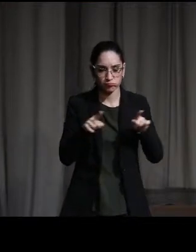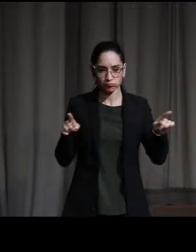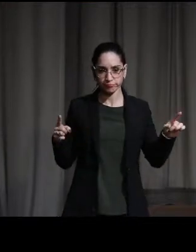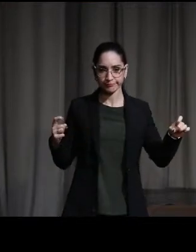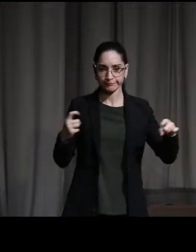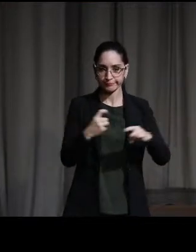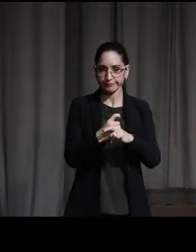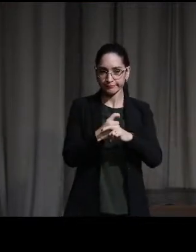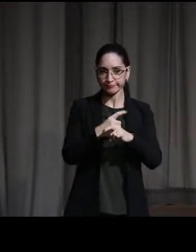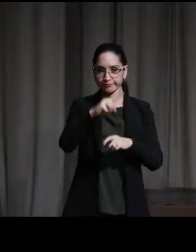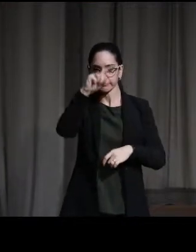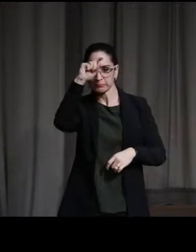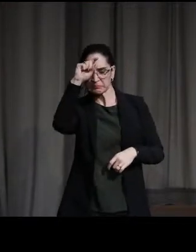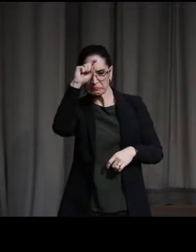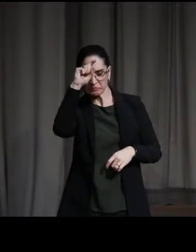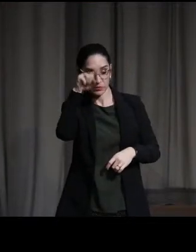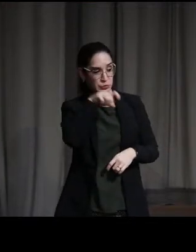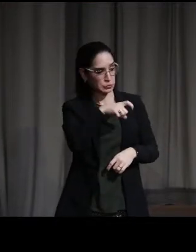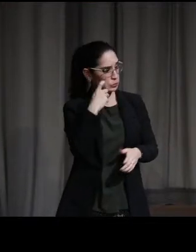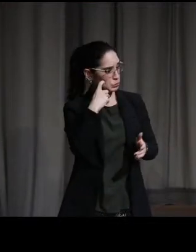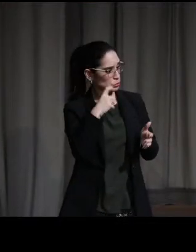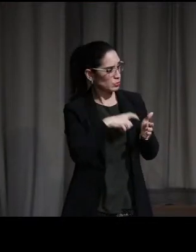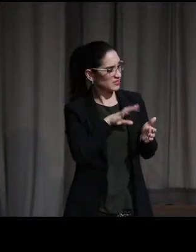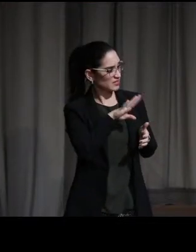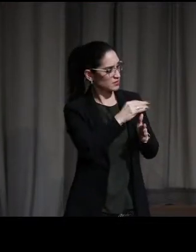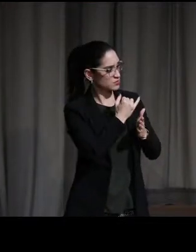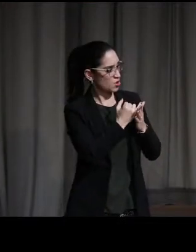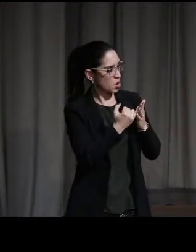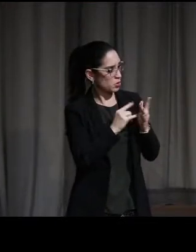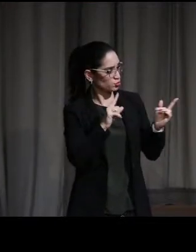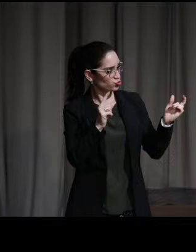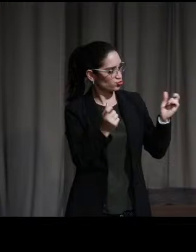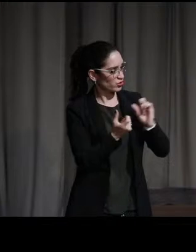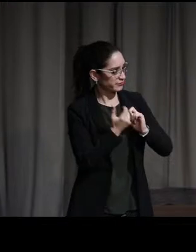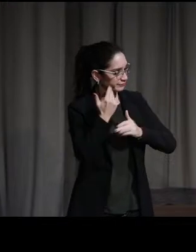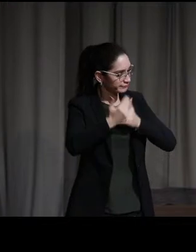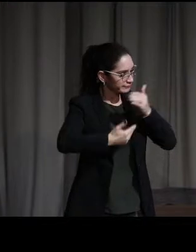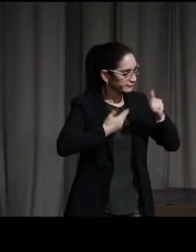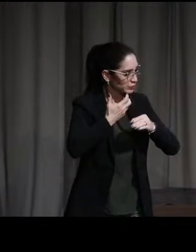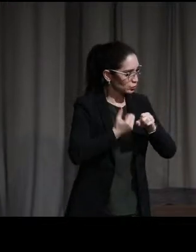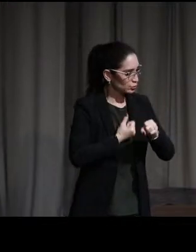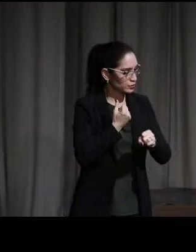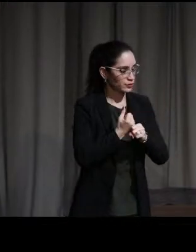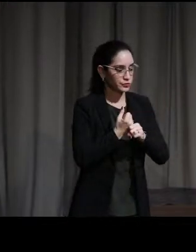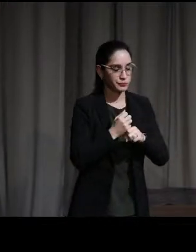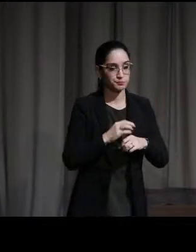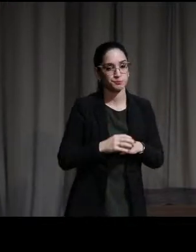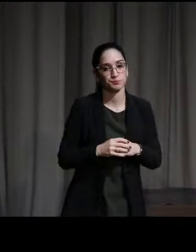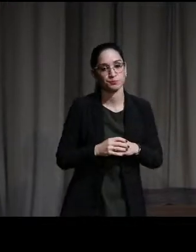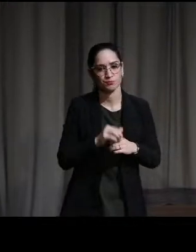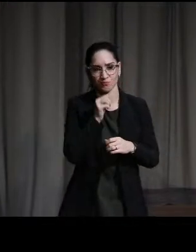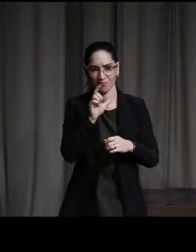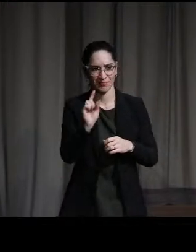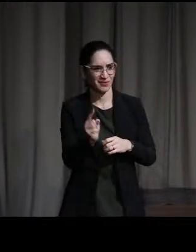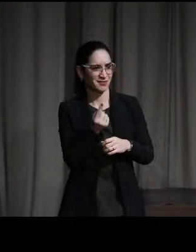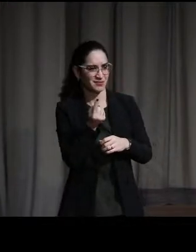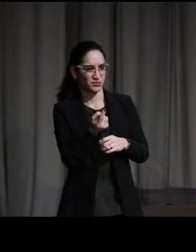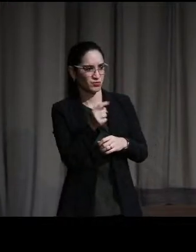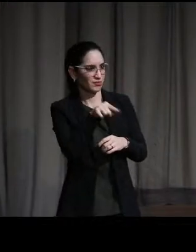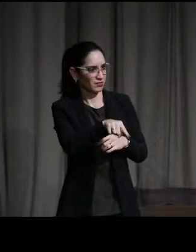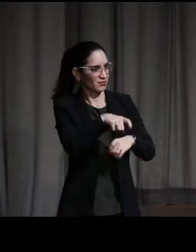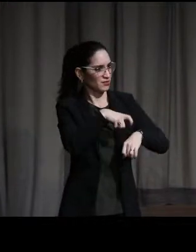in his art in the 70s and 80s? Well, I think that it's not just happening in the 70s and 80s,